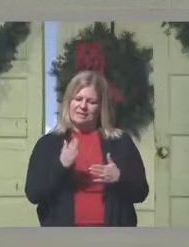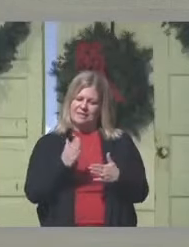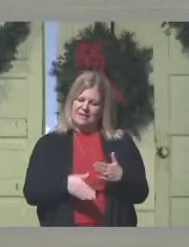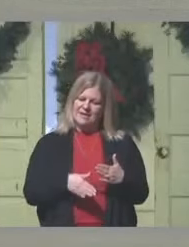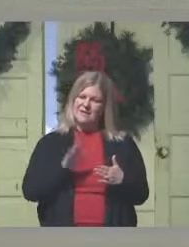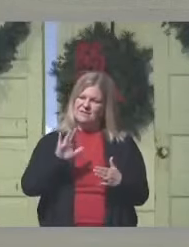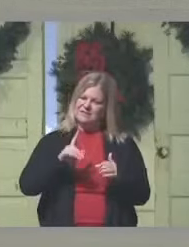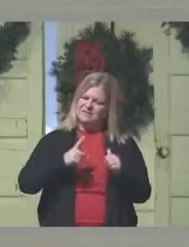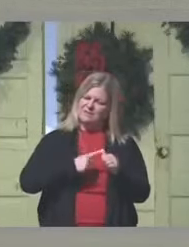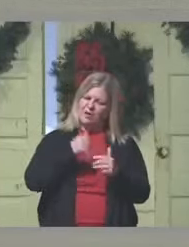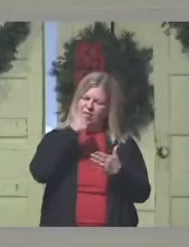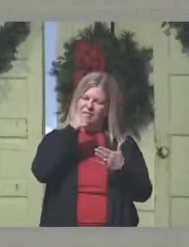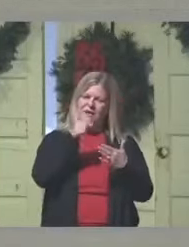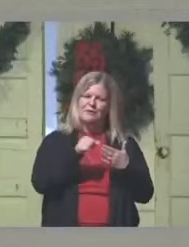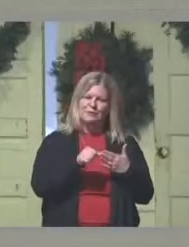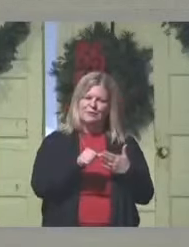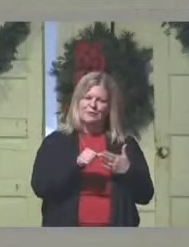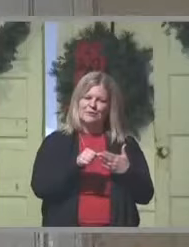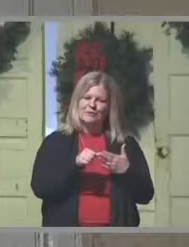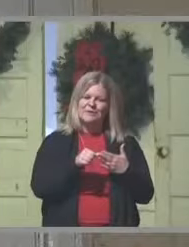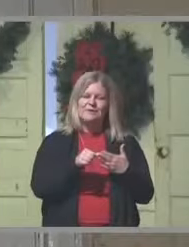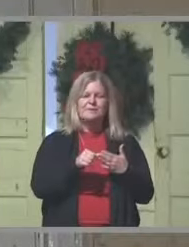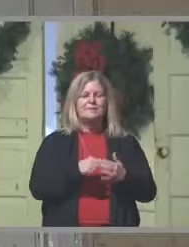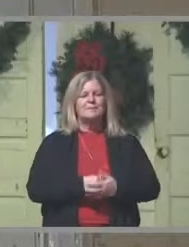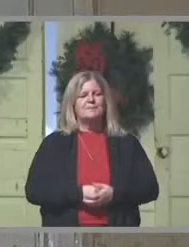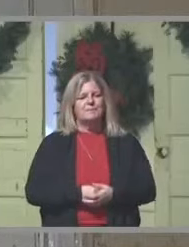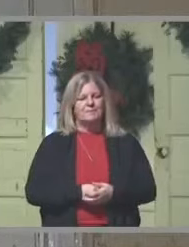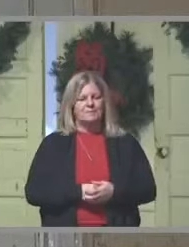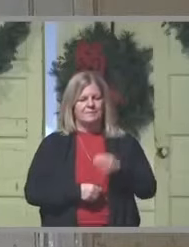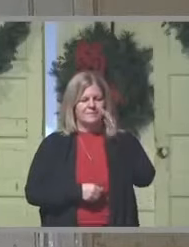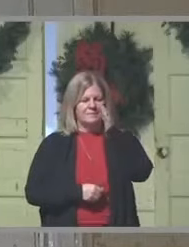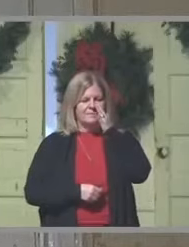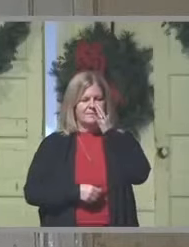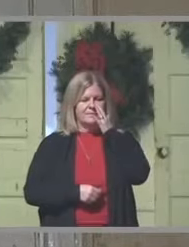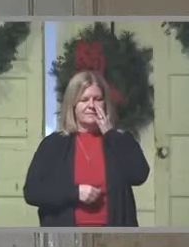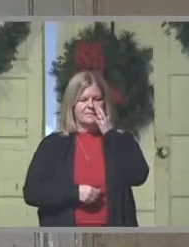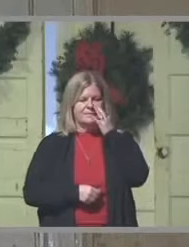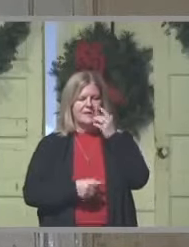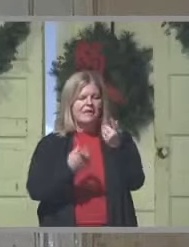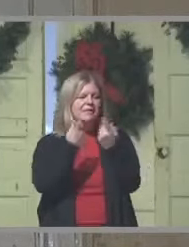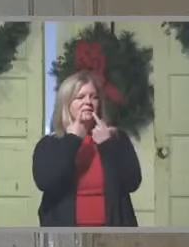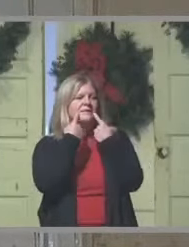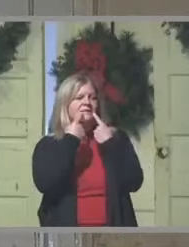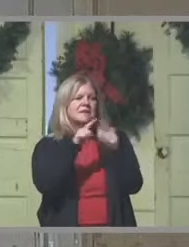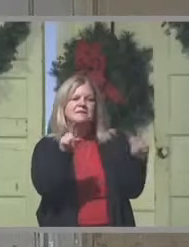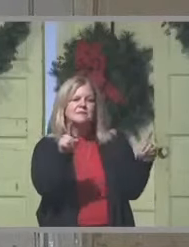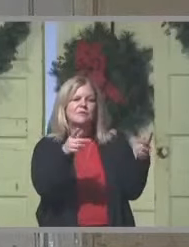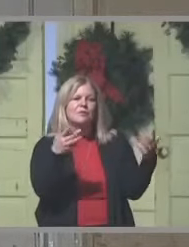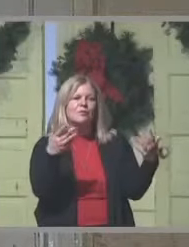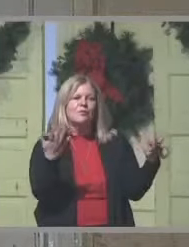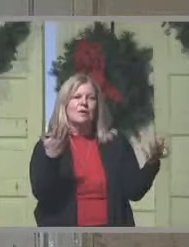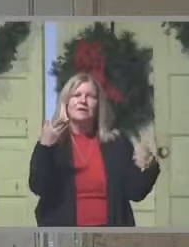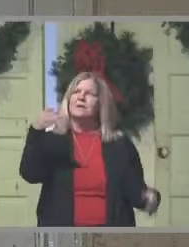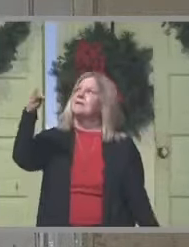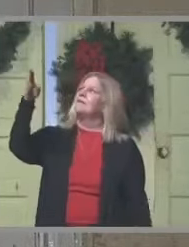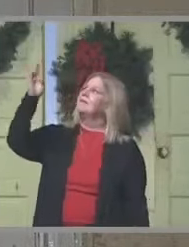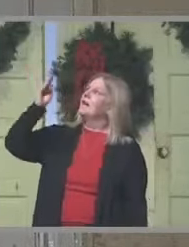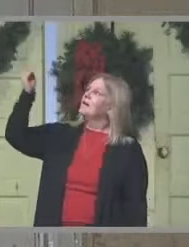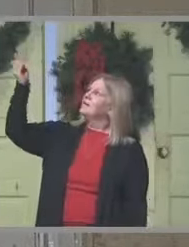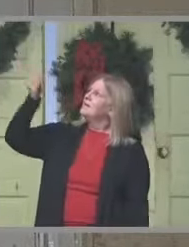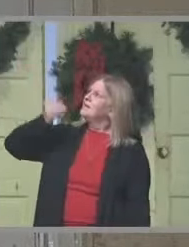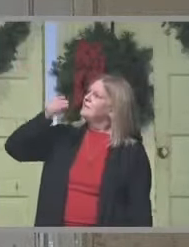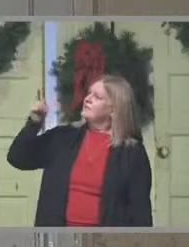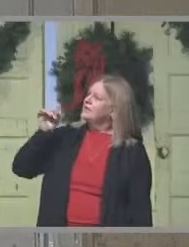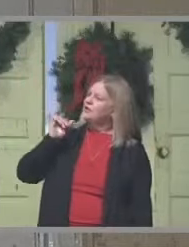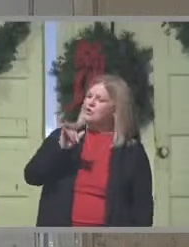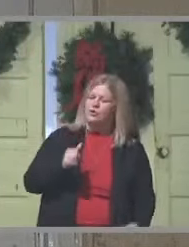of his first letter. He wrote, and the testimony is this, that God has given us eternal